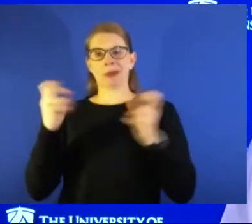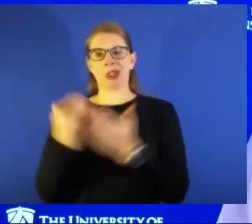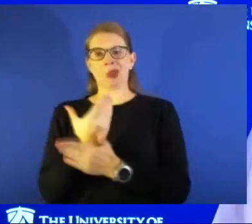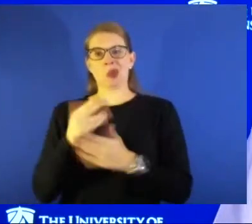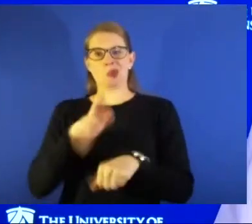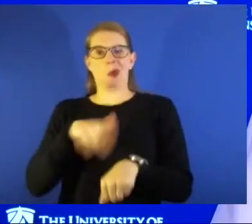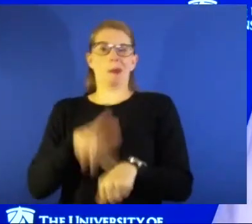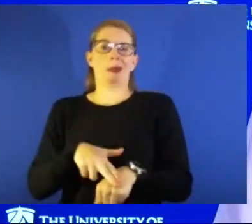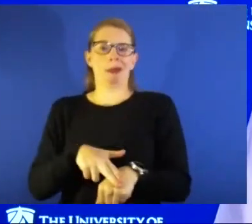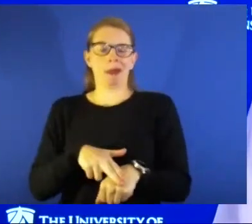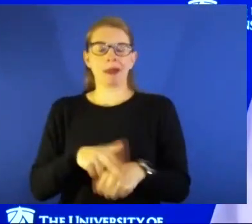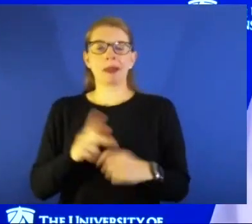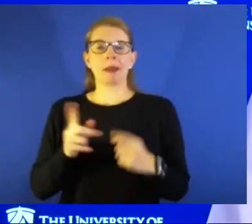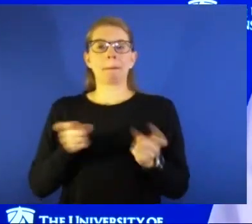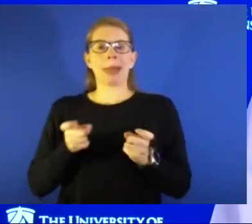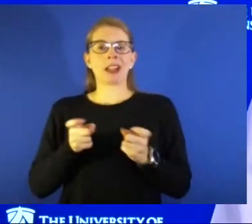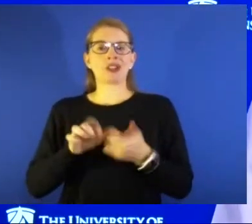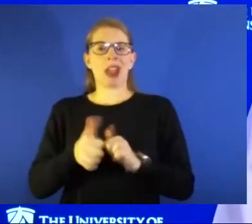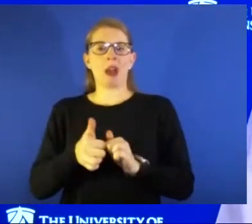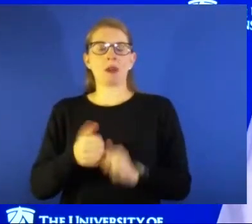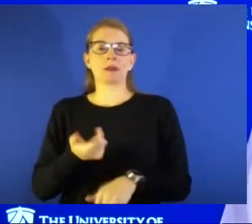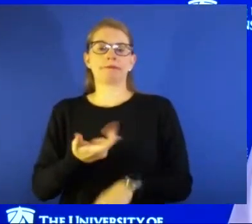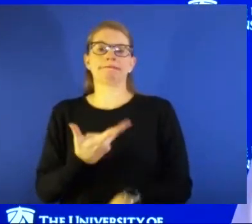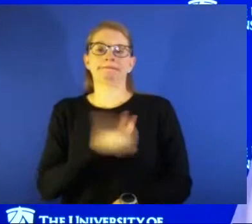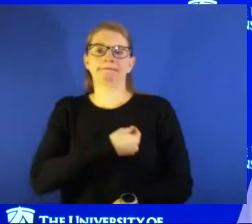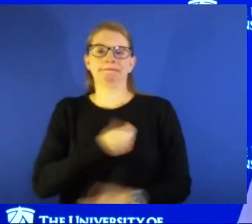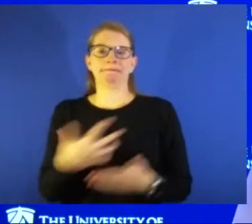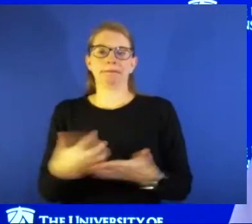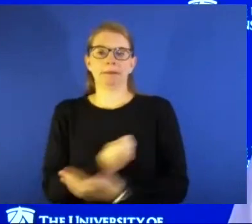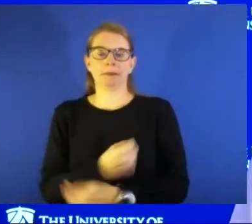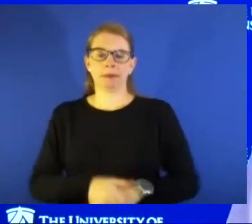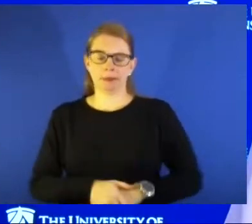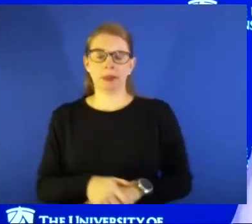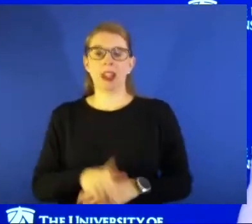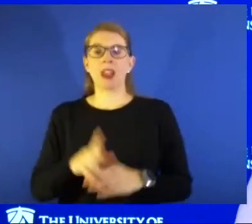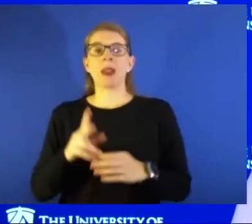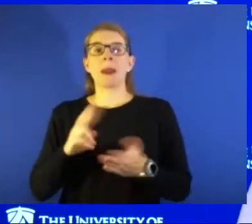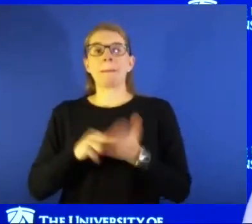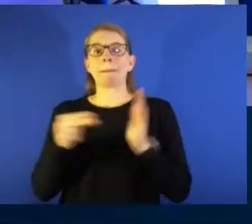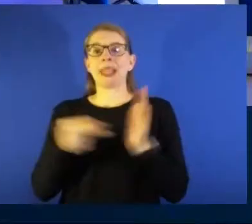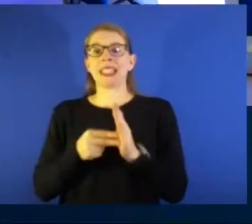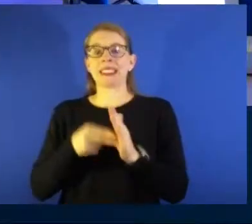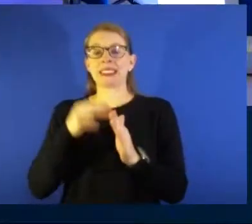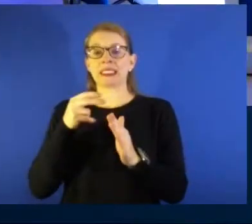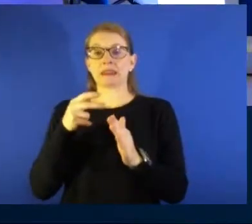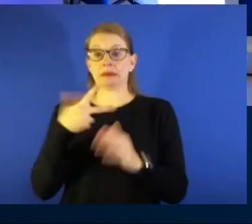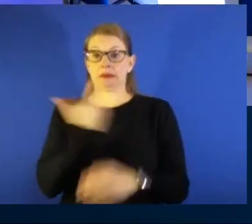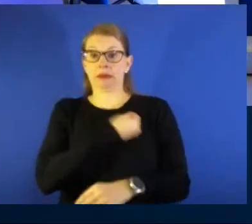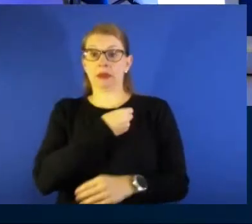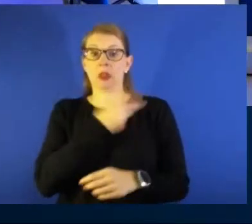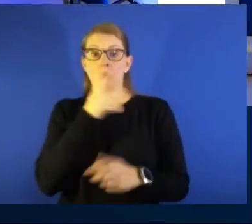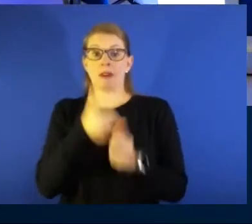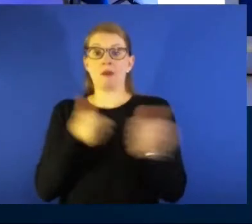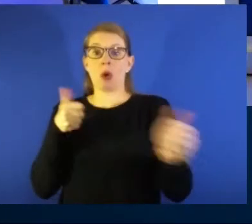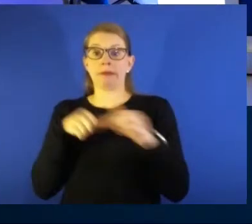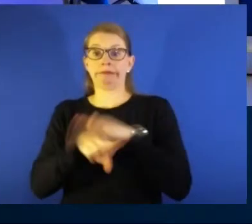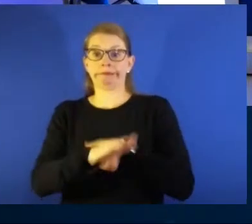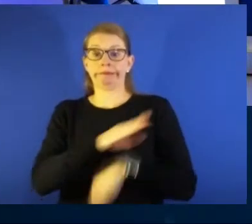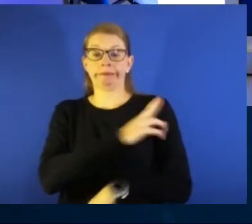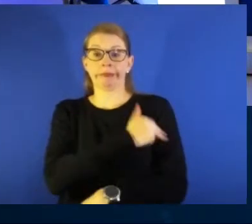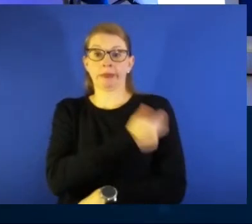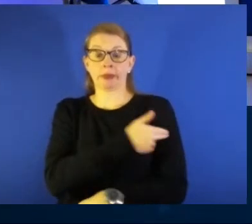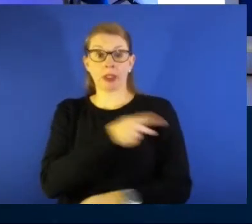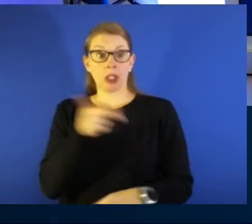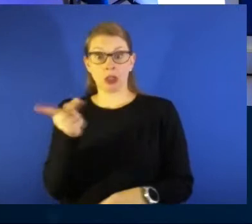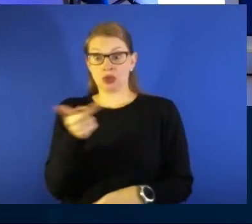by vaccination to increase your chance of staying out of the hospital and staying off the ventilator. I would imagine both of you look forward to the day when this is just